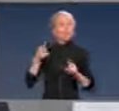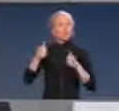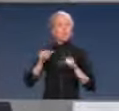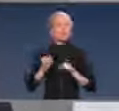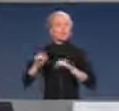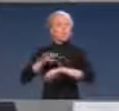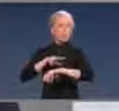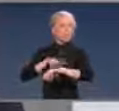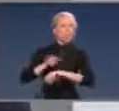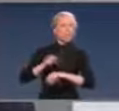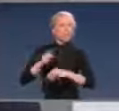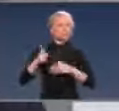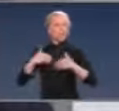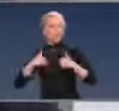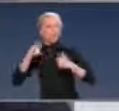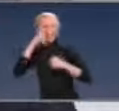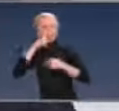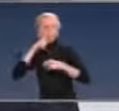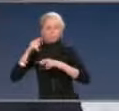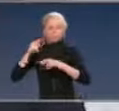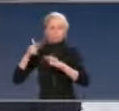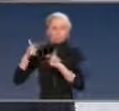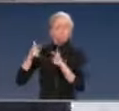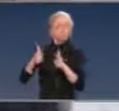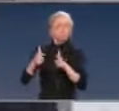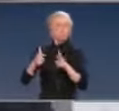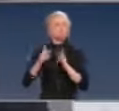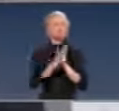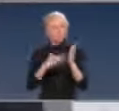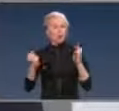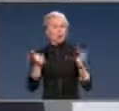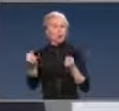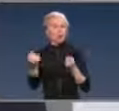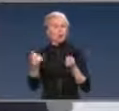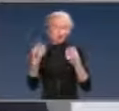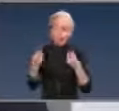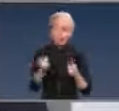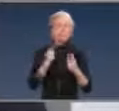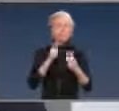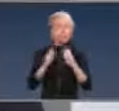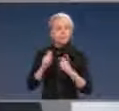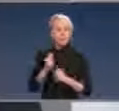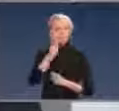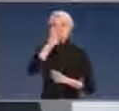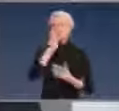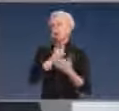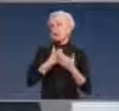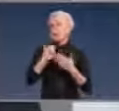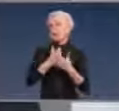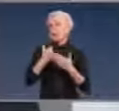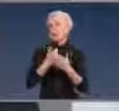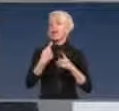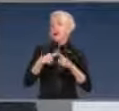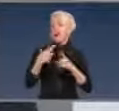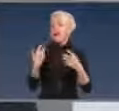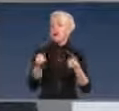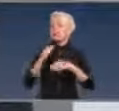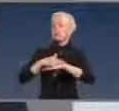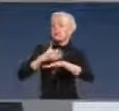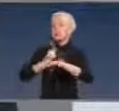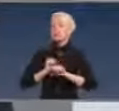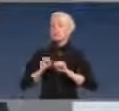public health order, that'll be a matter for them. In Queensland, for example, they have public health orders that can attend to that, but the states and territories will move on that. Now,